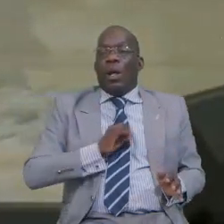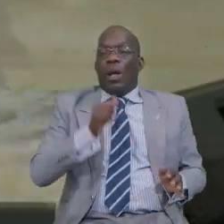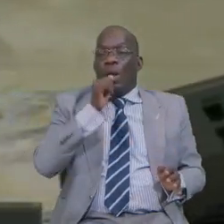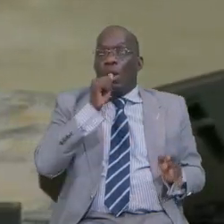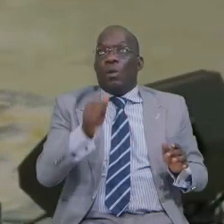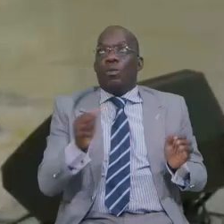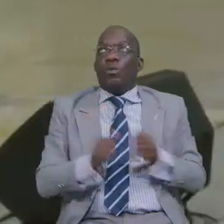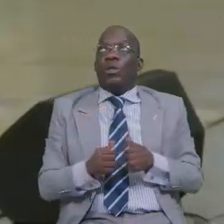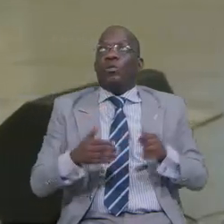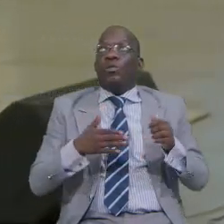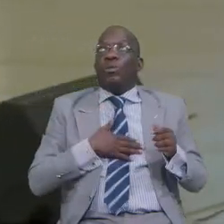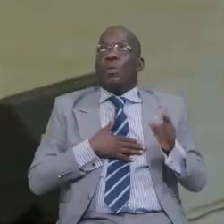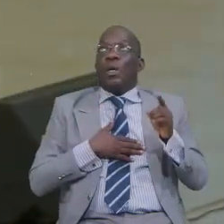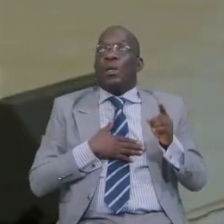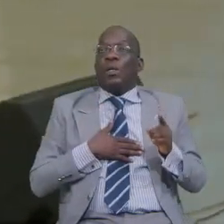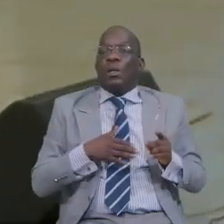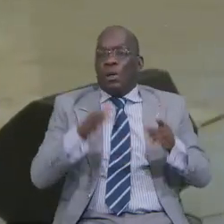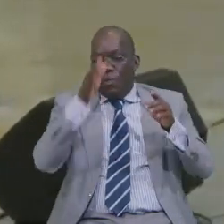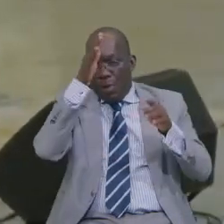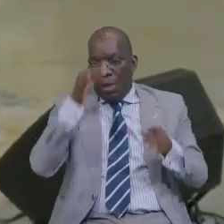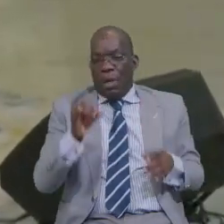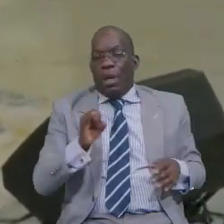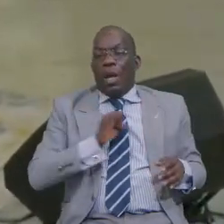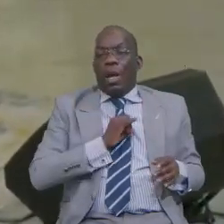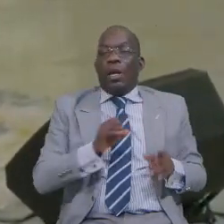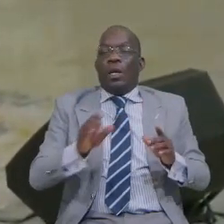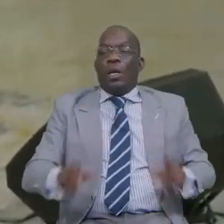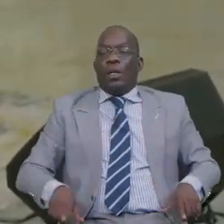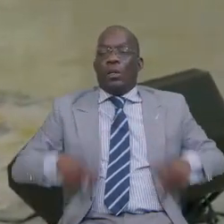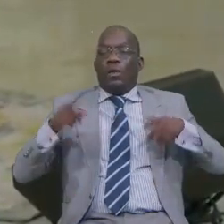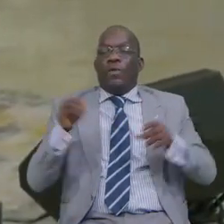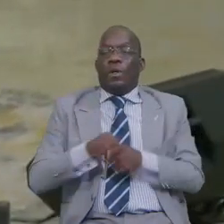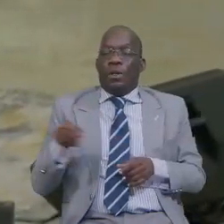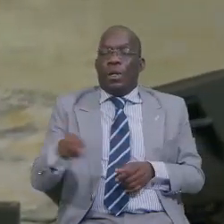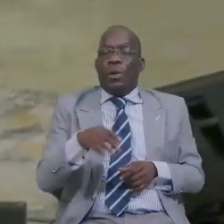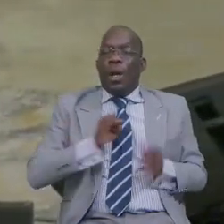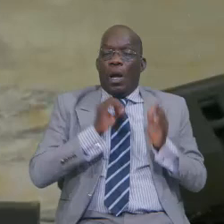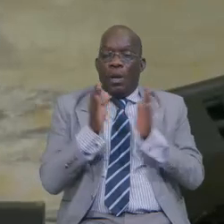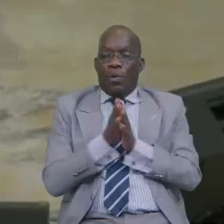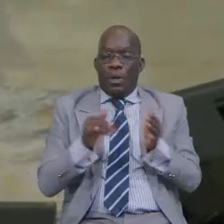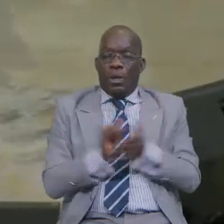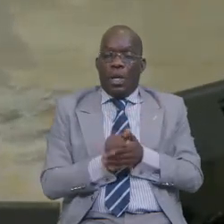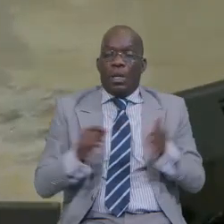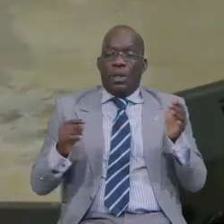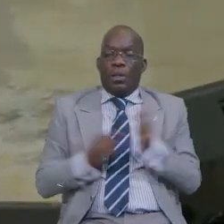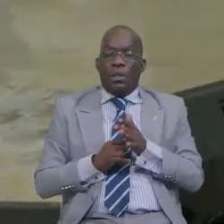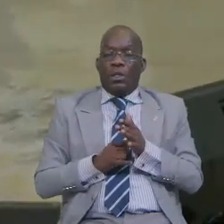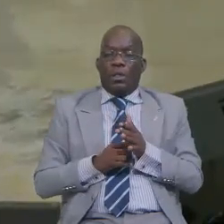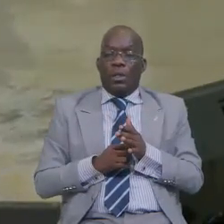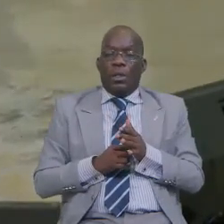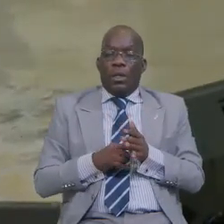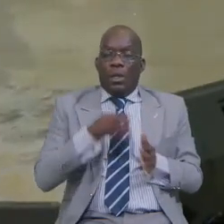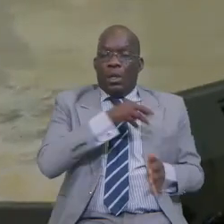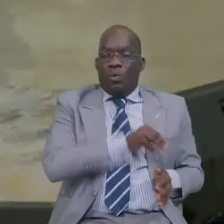dwell in them. I pray that this ministry will be born, burst in